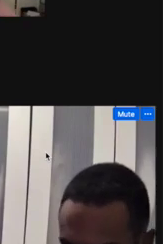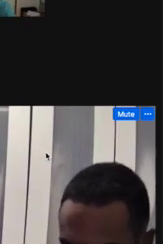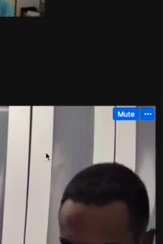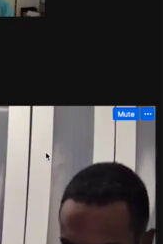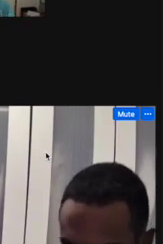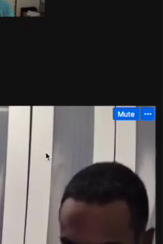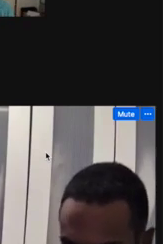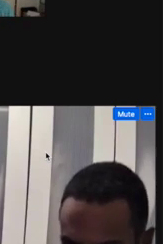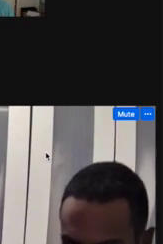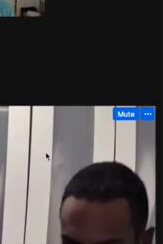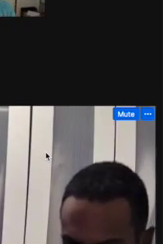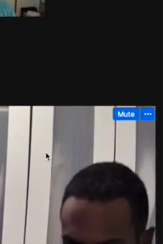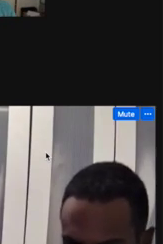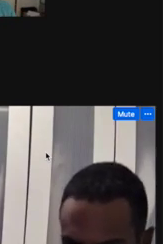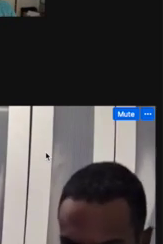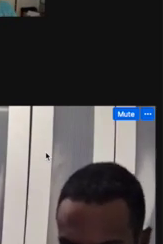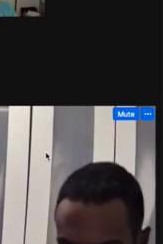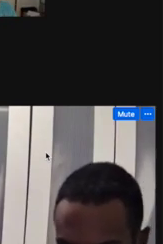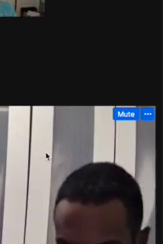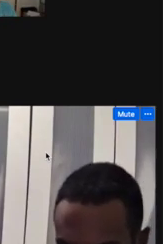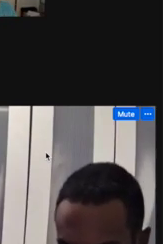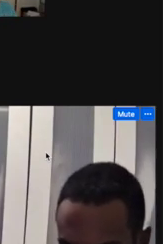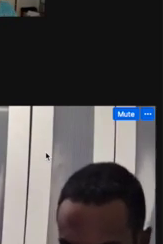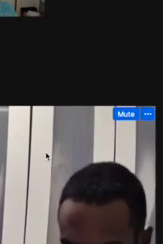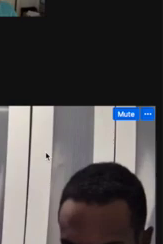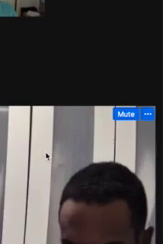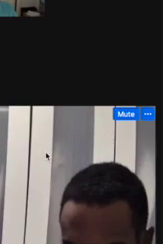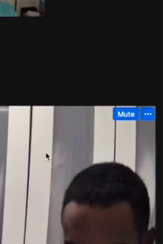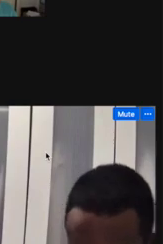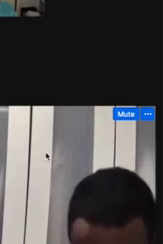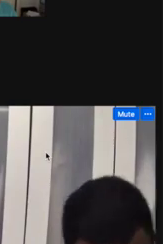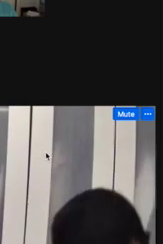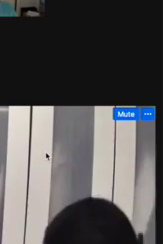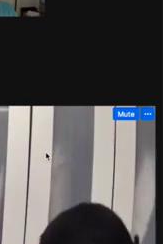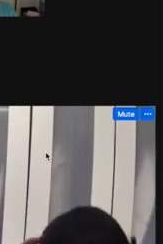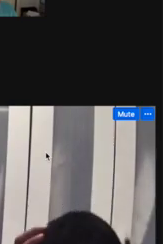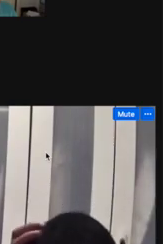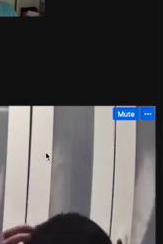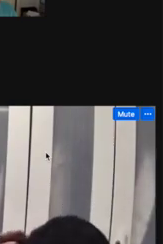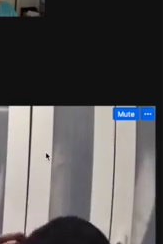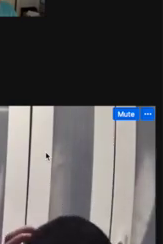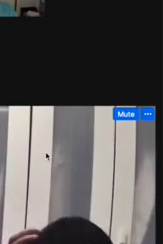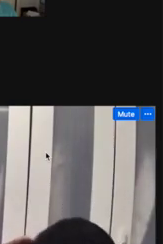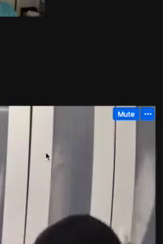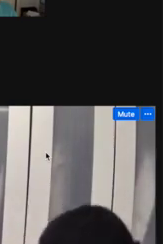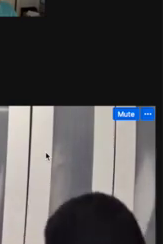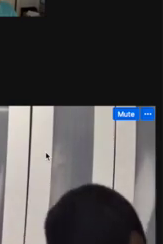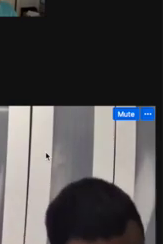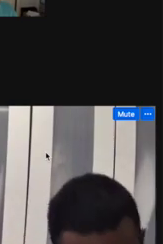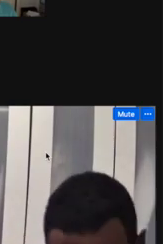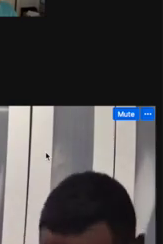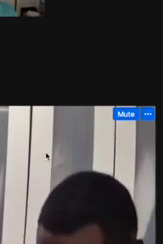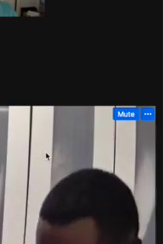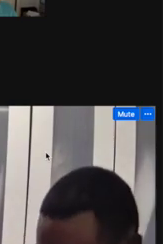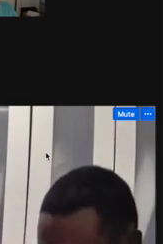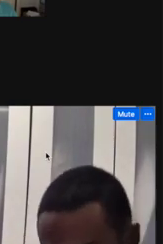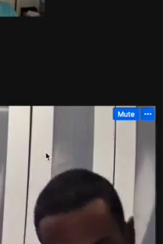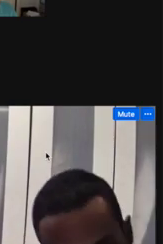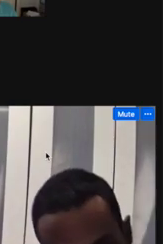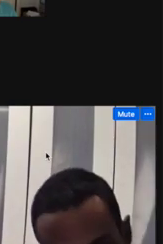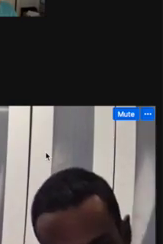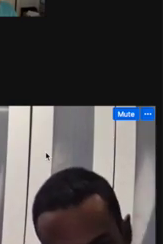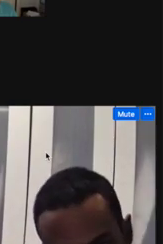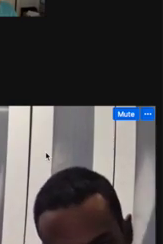Thailand. So that it was a very long ride. We had to change planes. We had to stay over. But